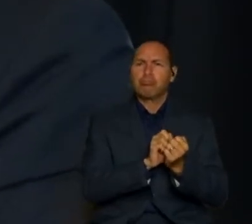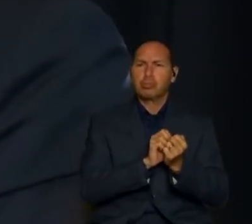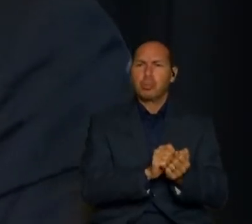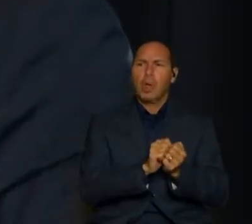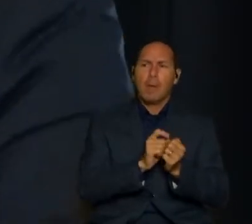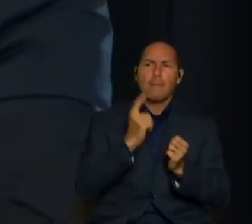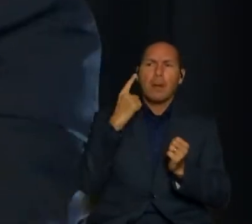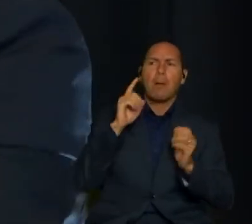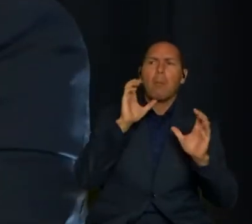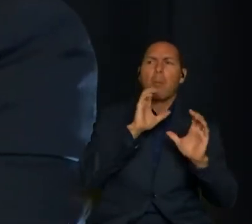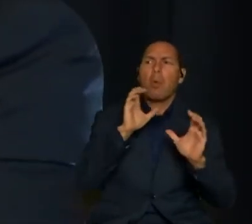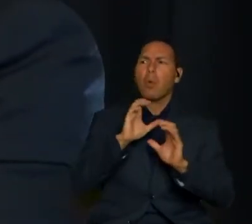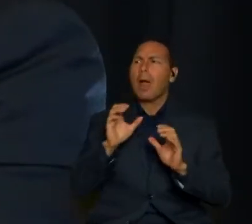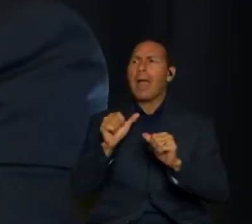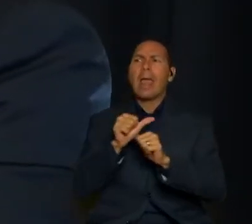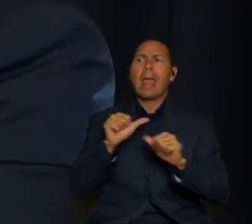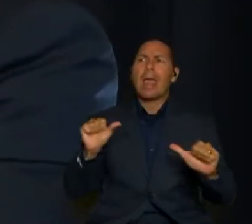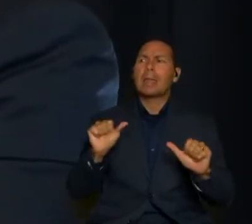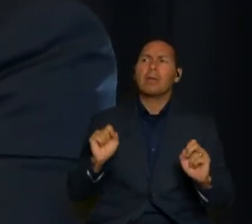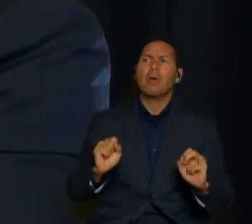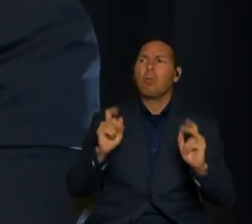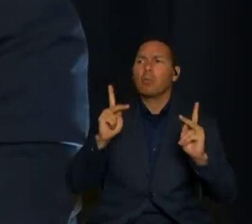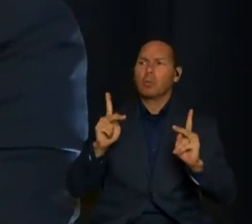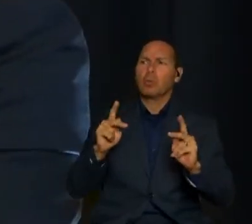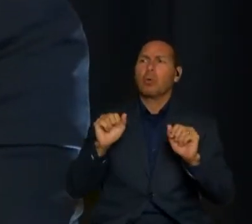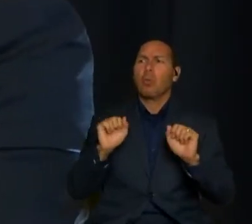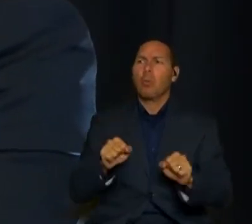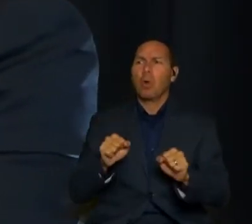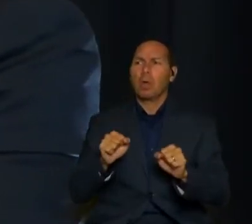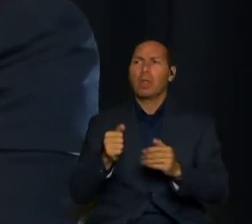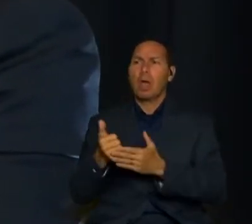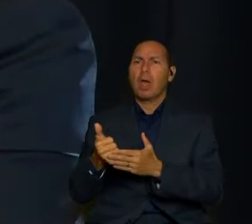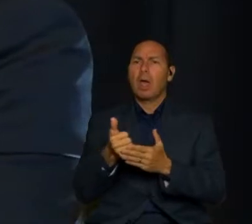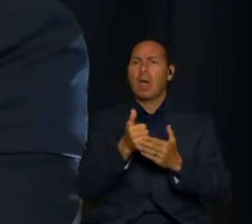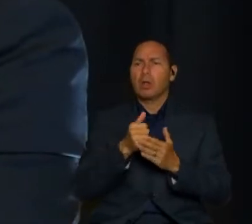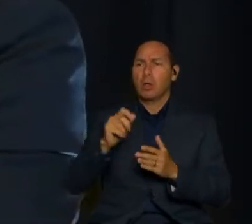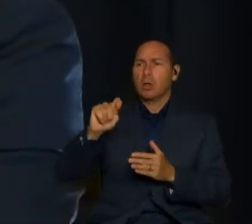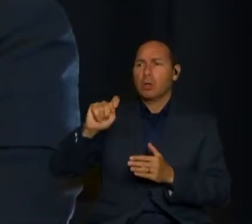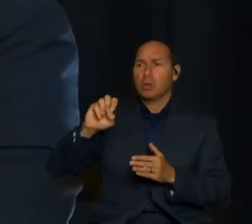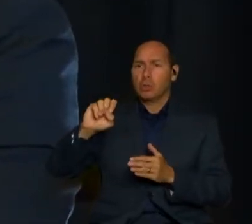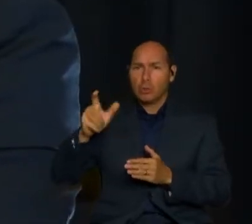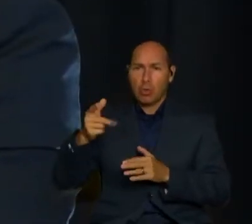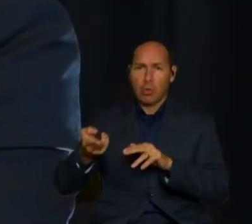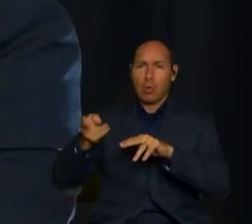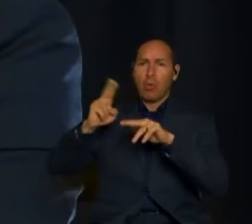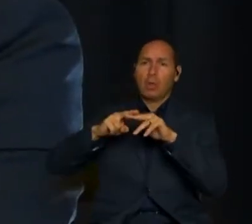possible alternative to reduce any necessary toll increase